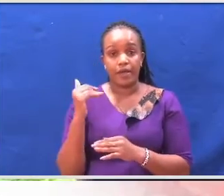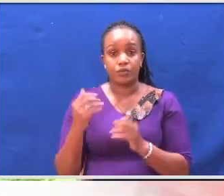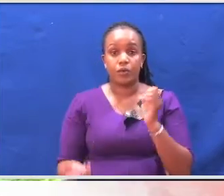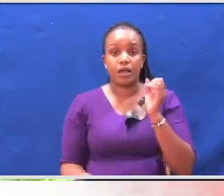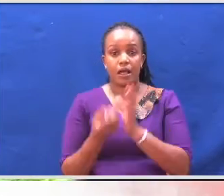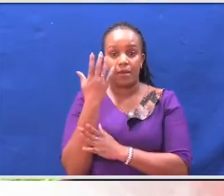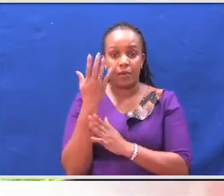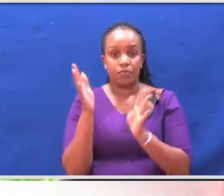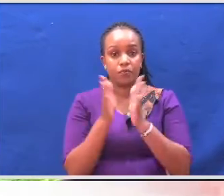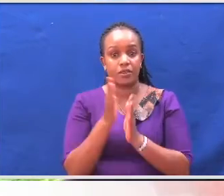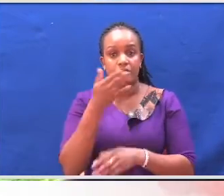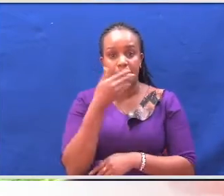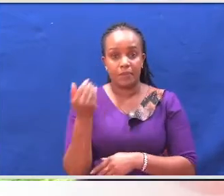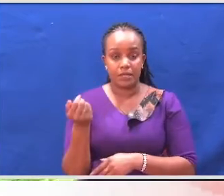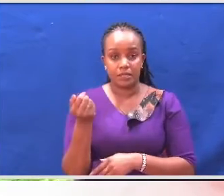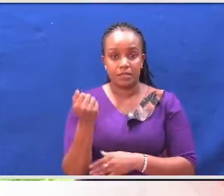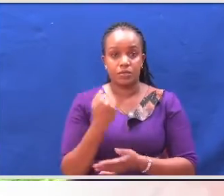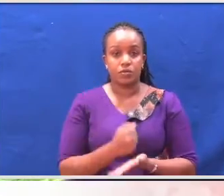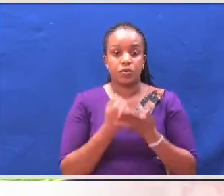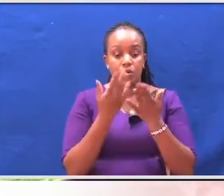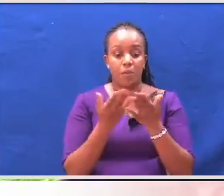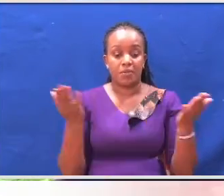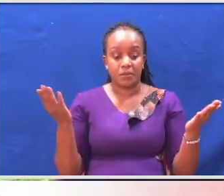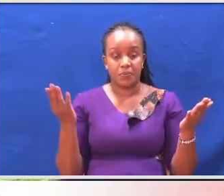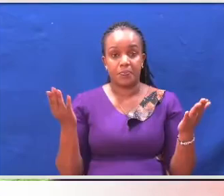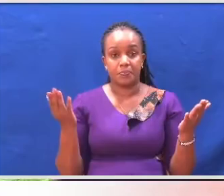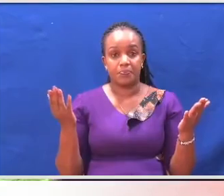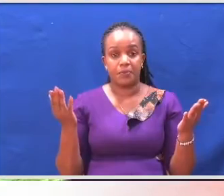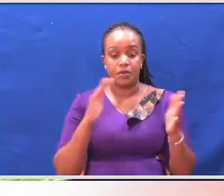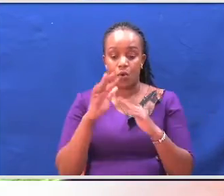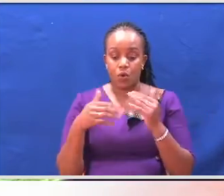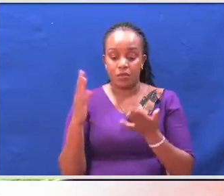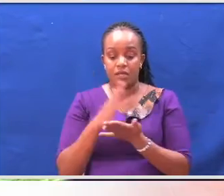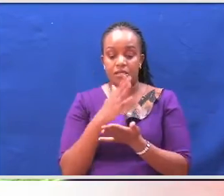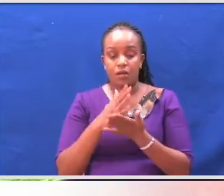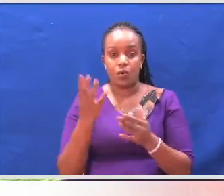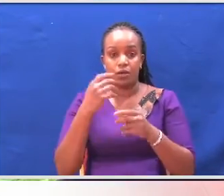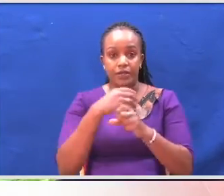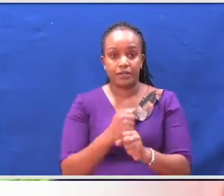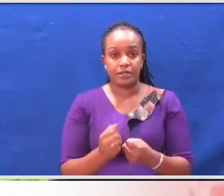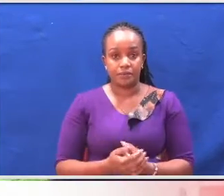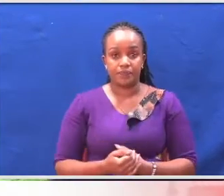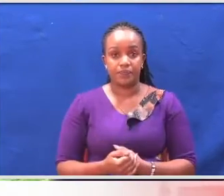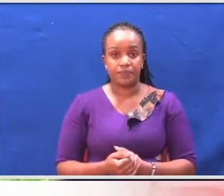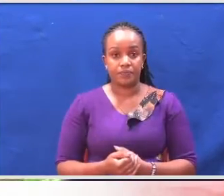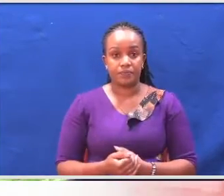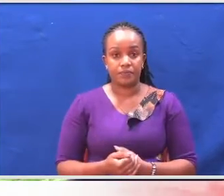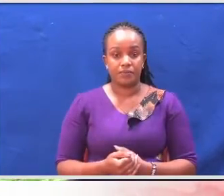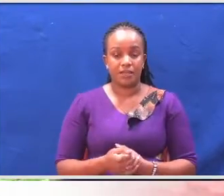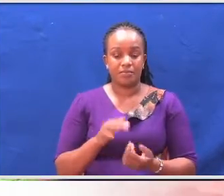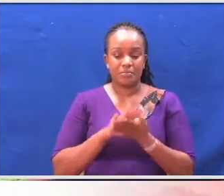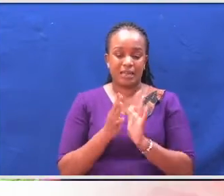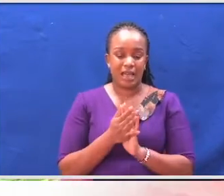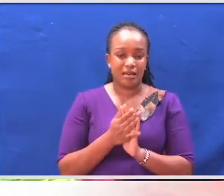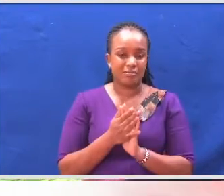the best to help the company and all the stakeholders. We should not politic